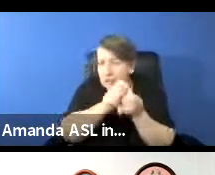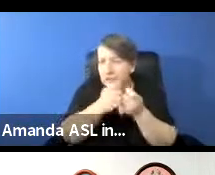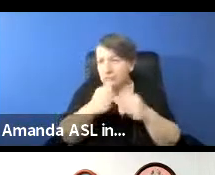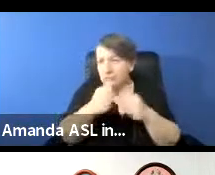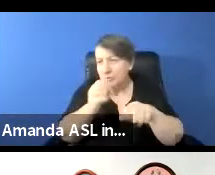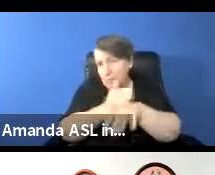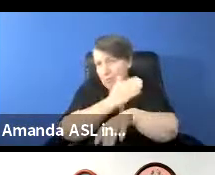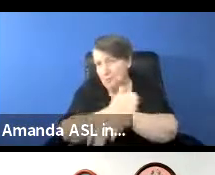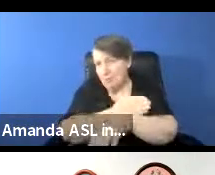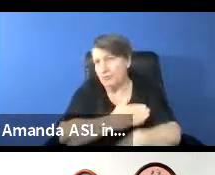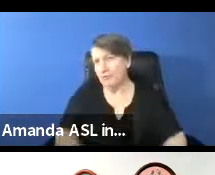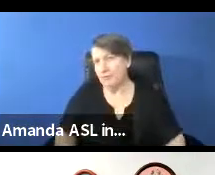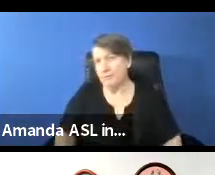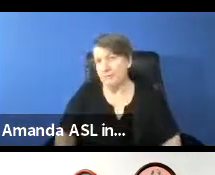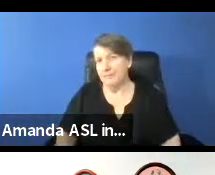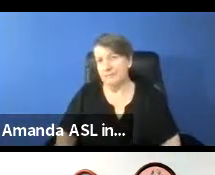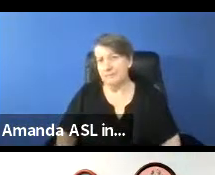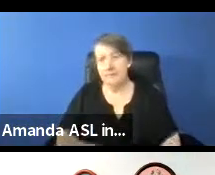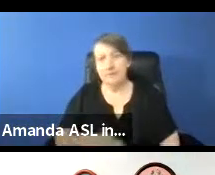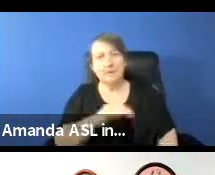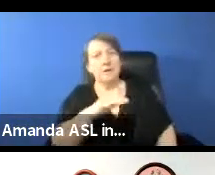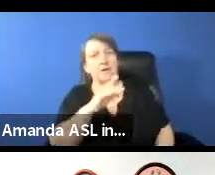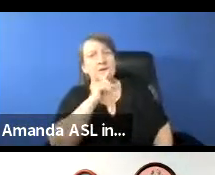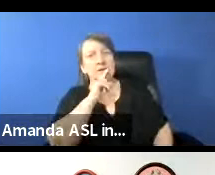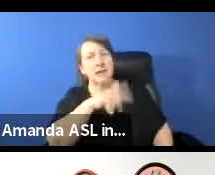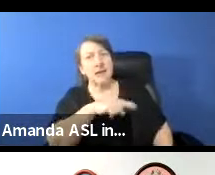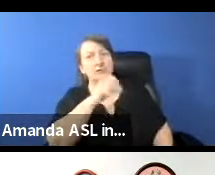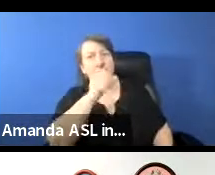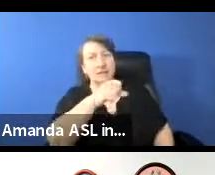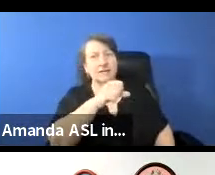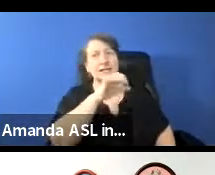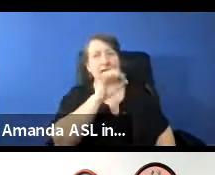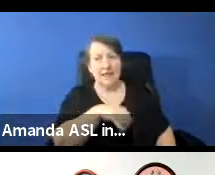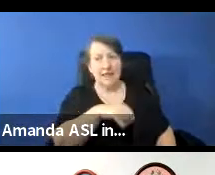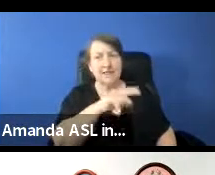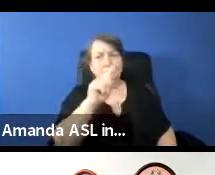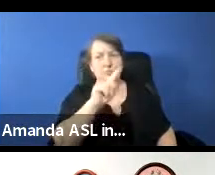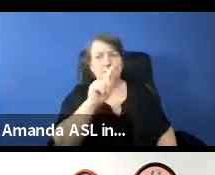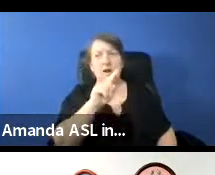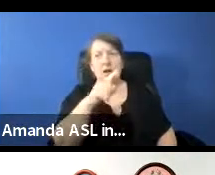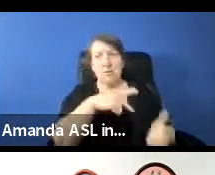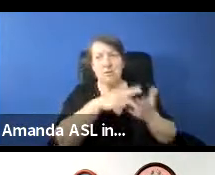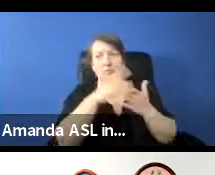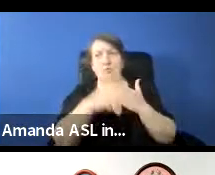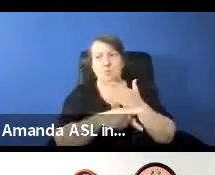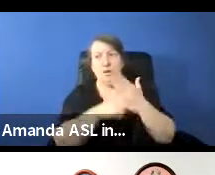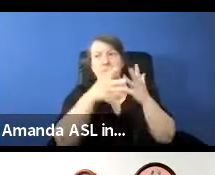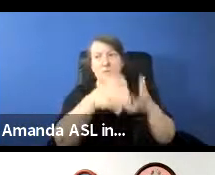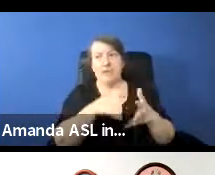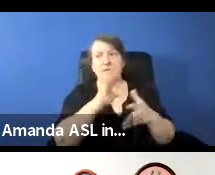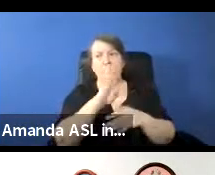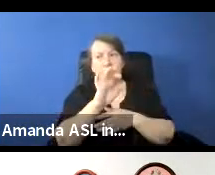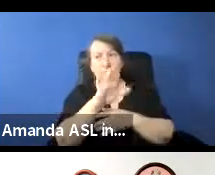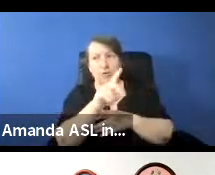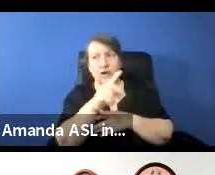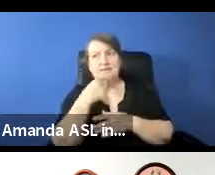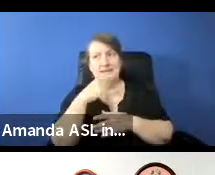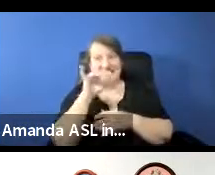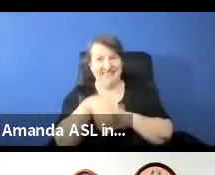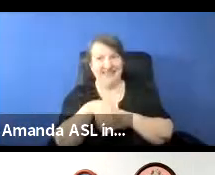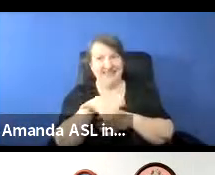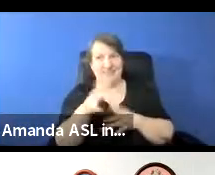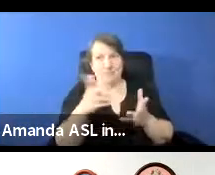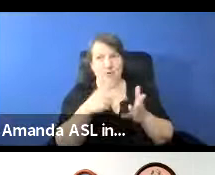it. Great, the answer is yes, that is where the program left off. Thank you, Brad.